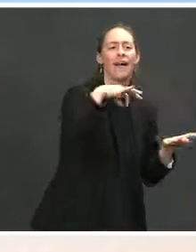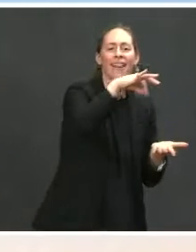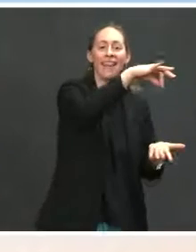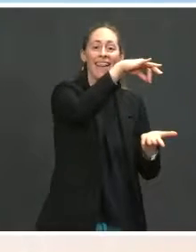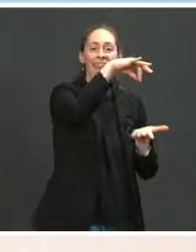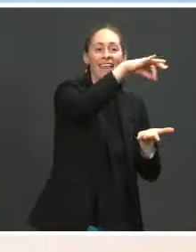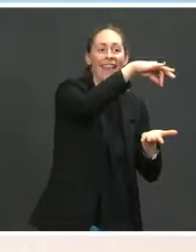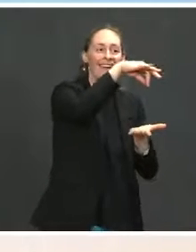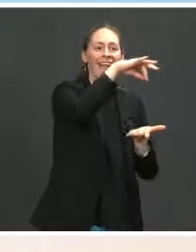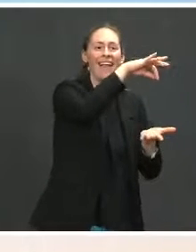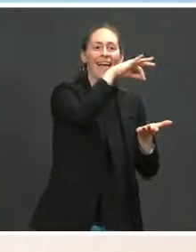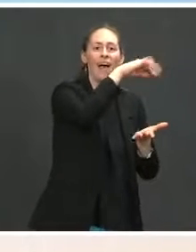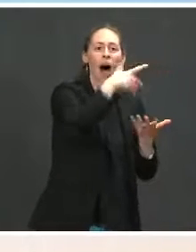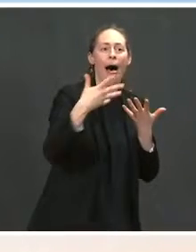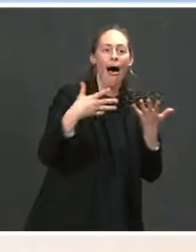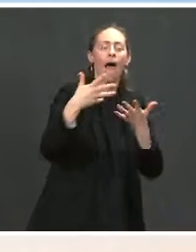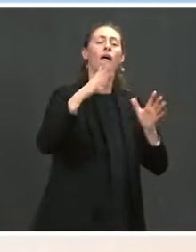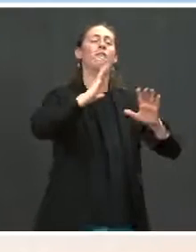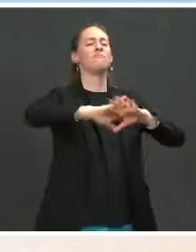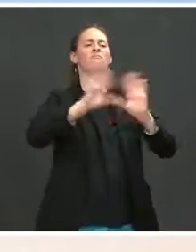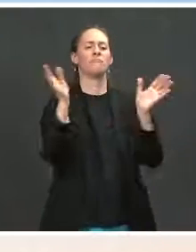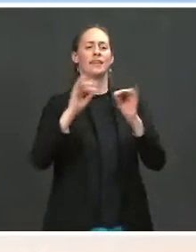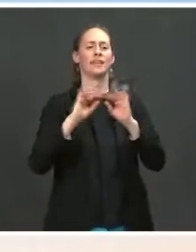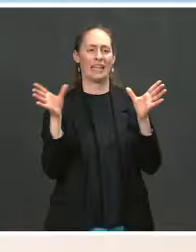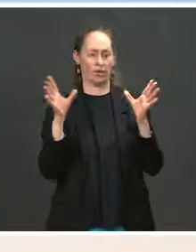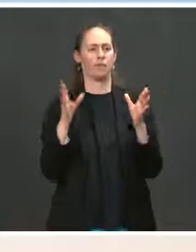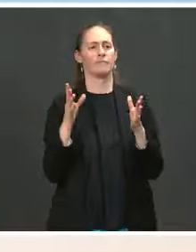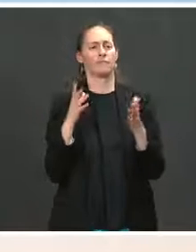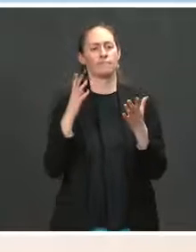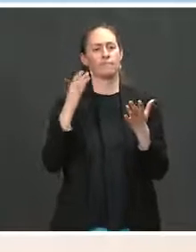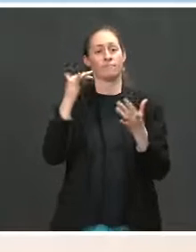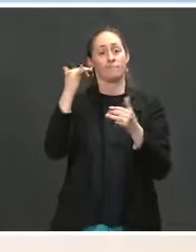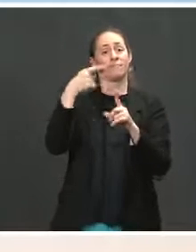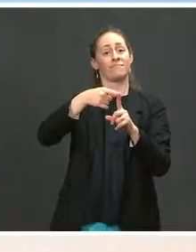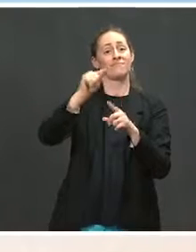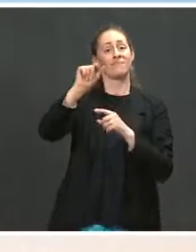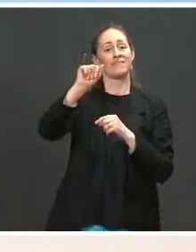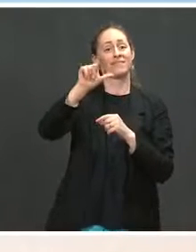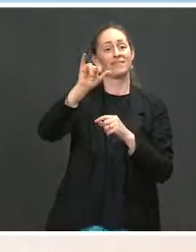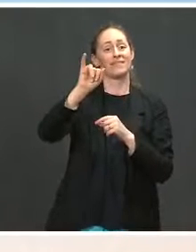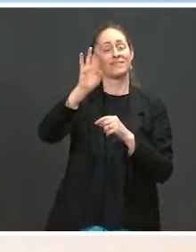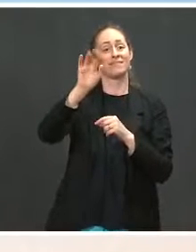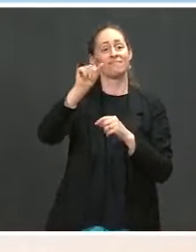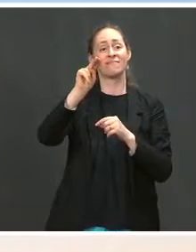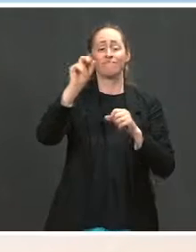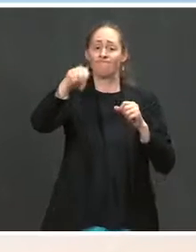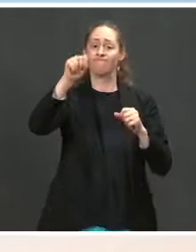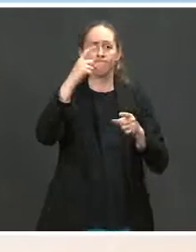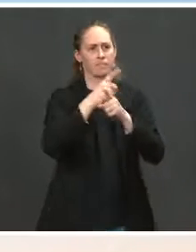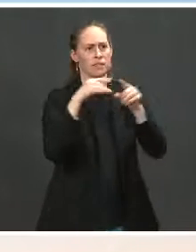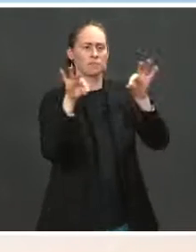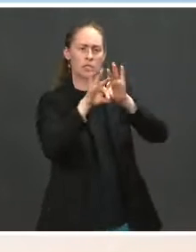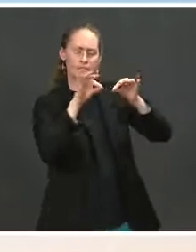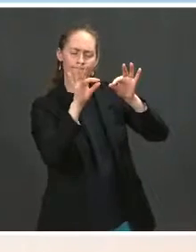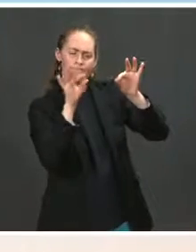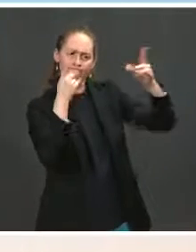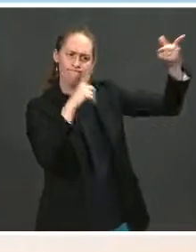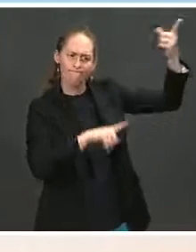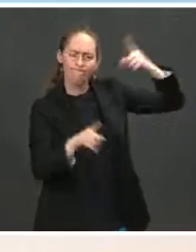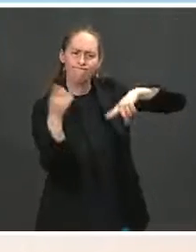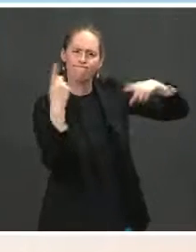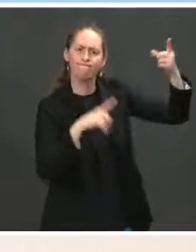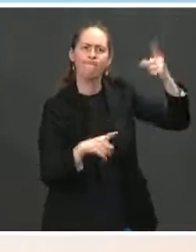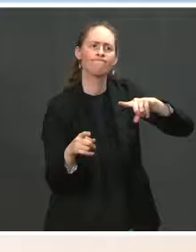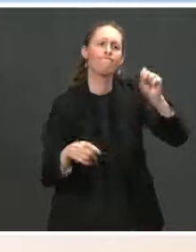role, again, we believe diplomacy is the right path forward. We believe that it is not in their interest for Afghanistan to become a